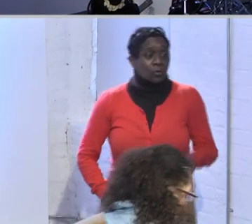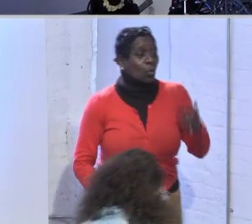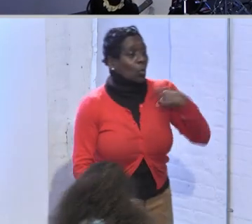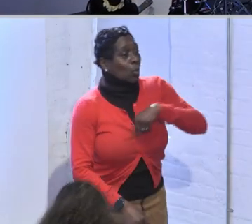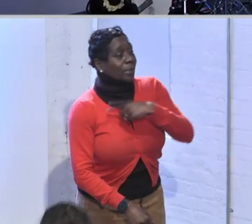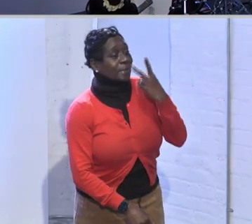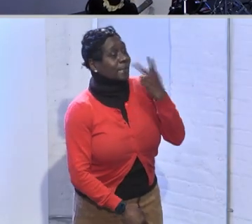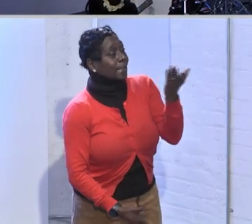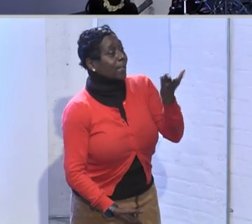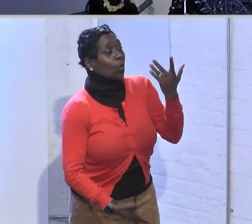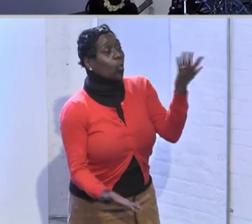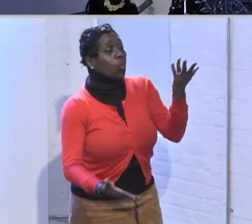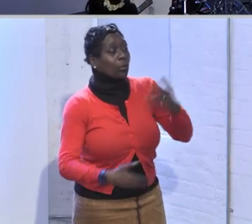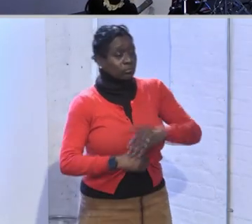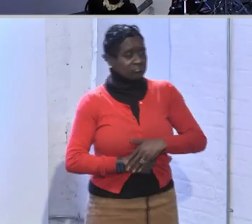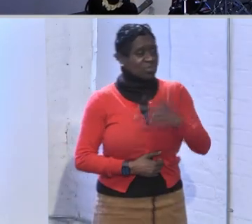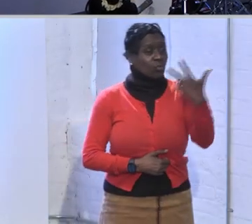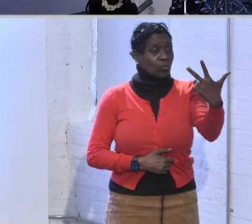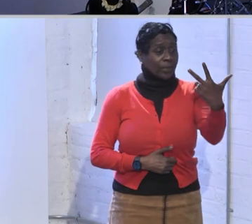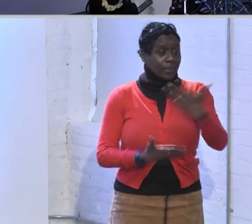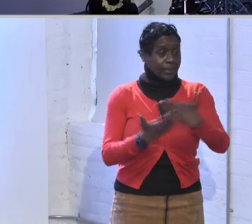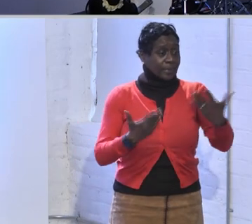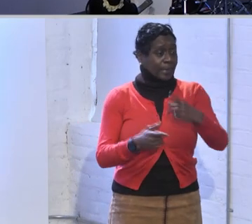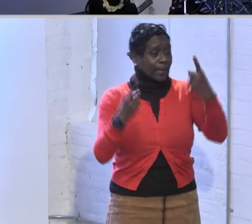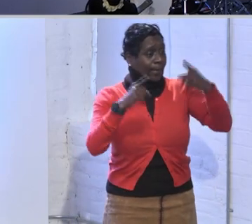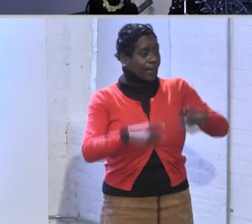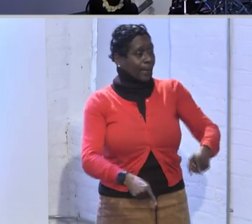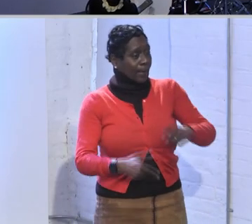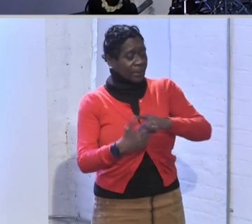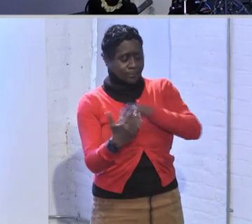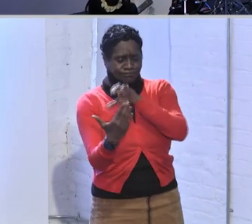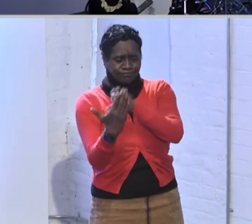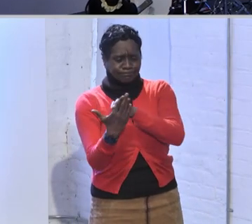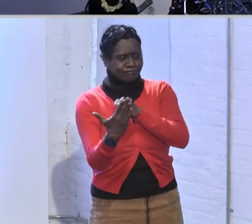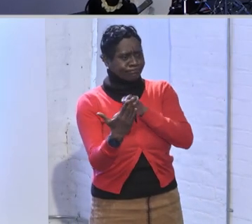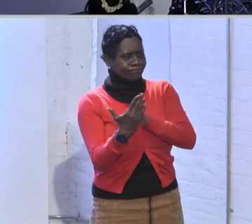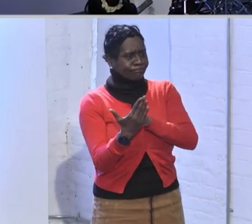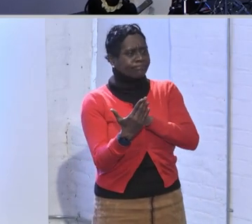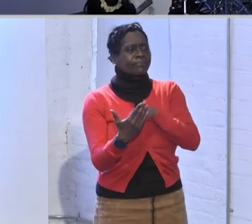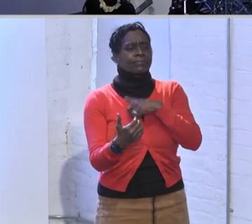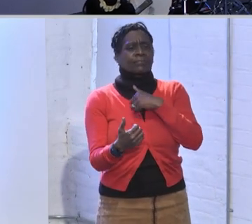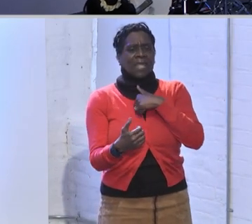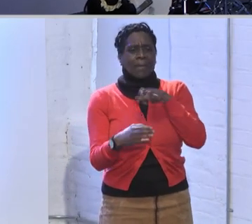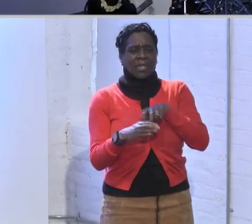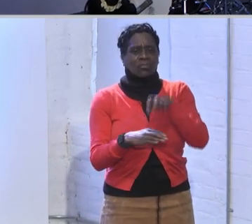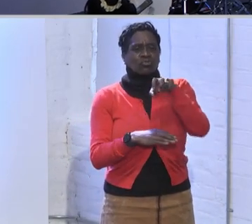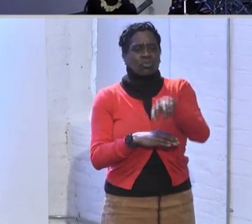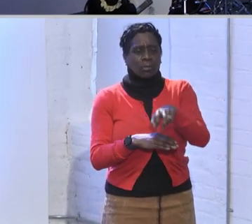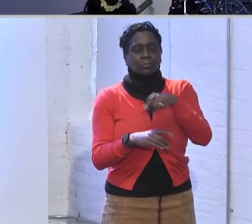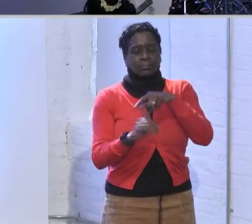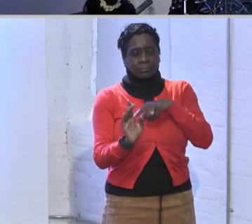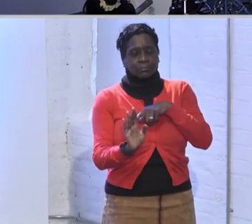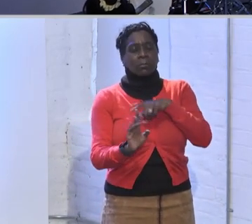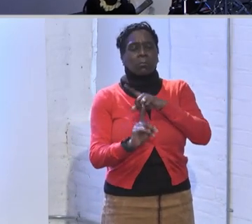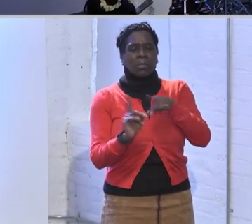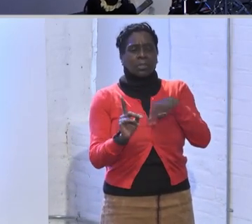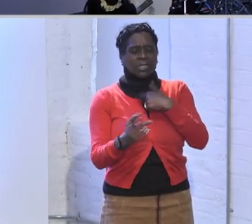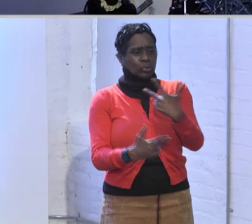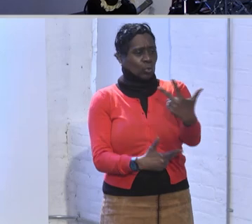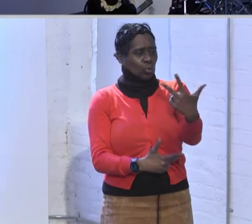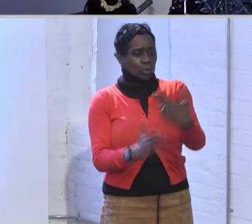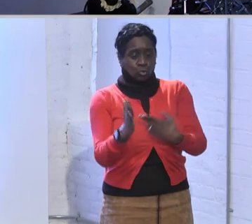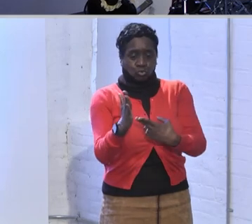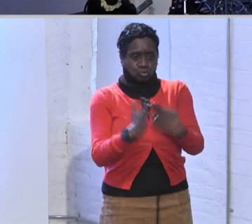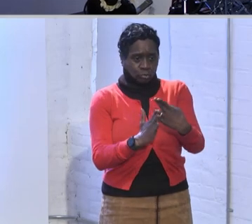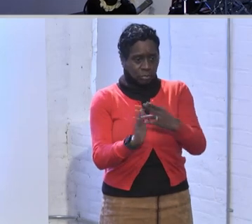that there are three things in this passage of Scripture. They may not have jumped off the page to you, but there are three